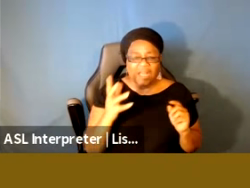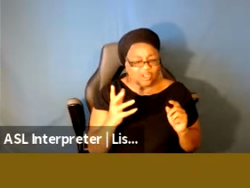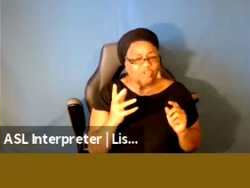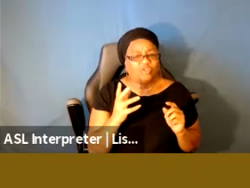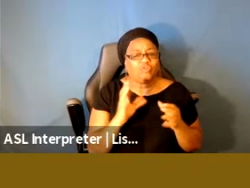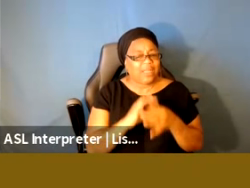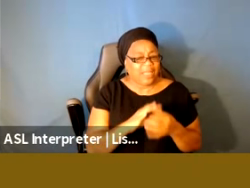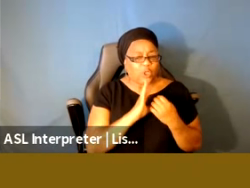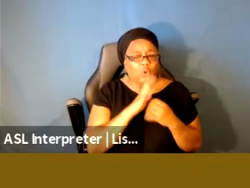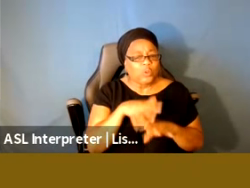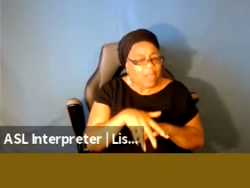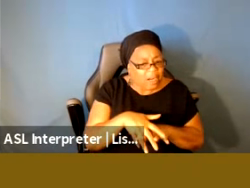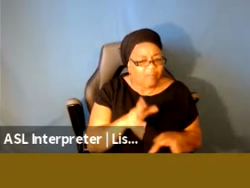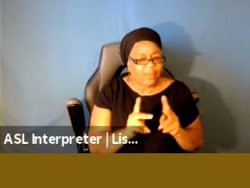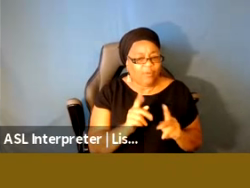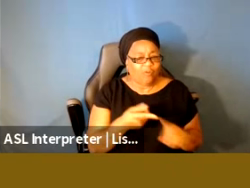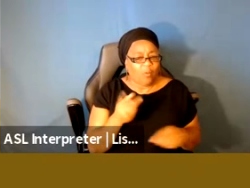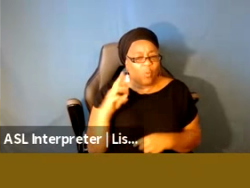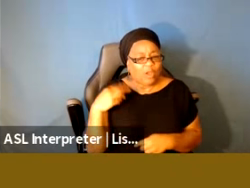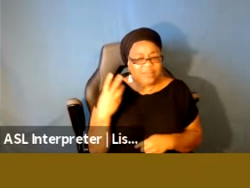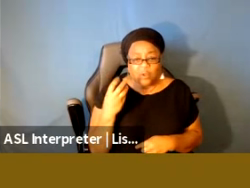Washington or anywhere, or